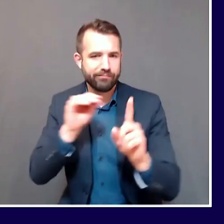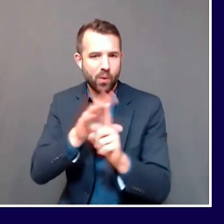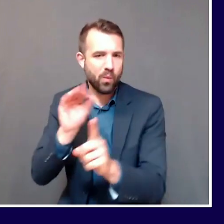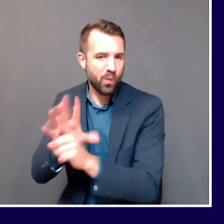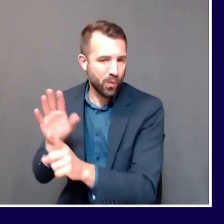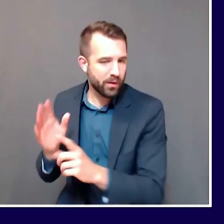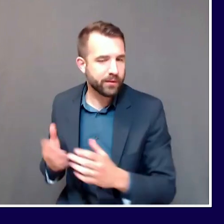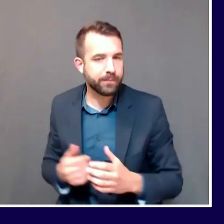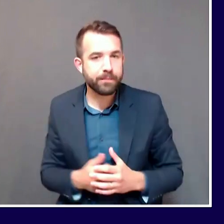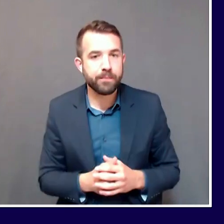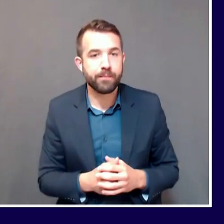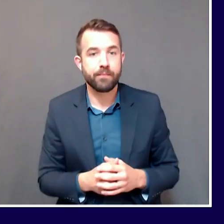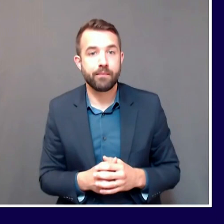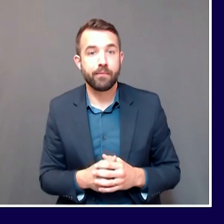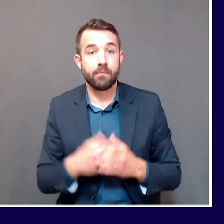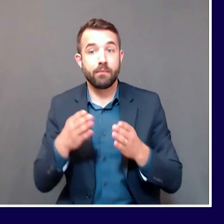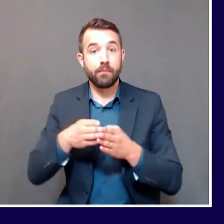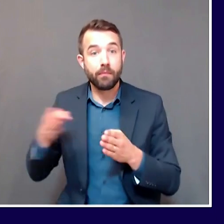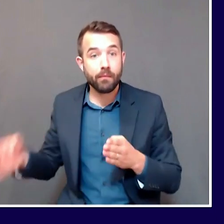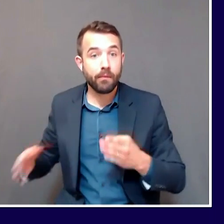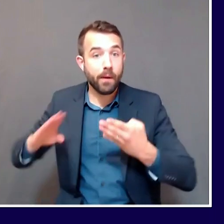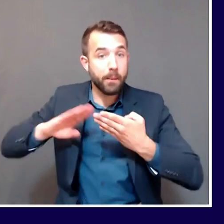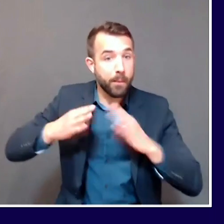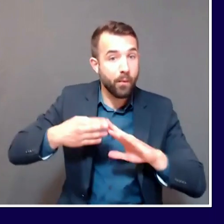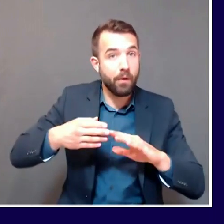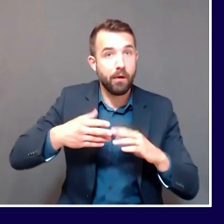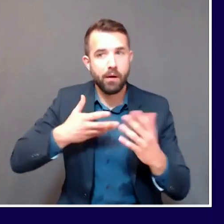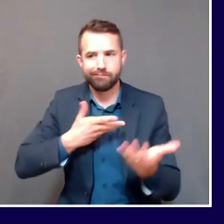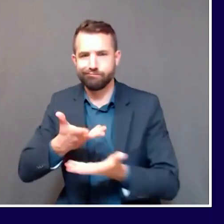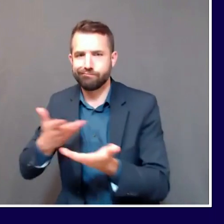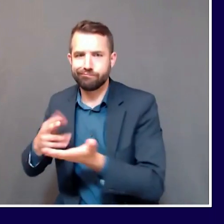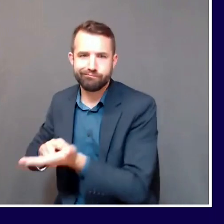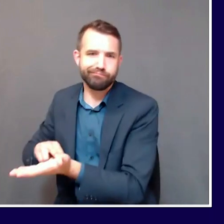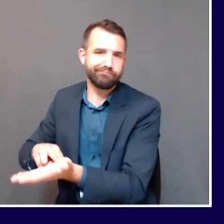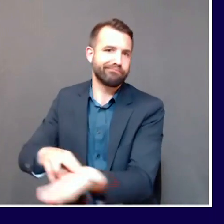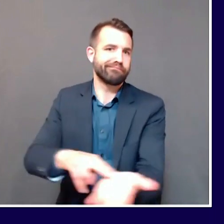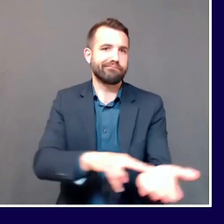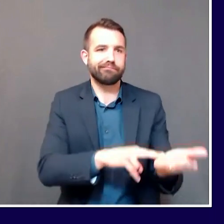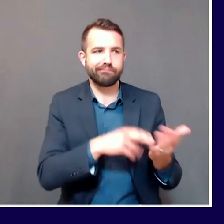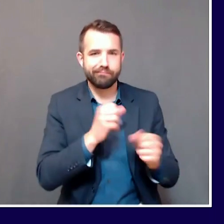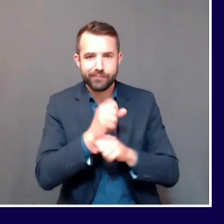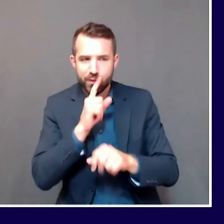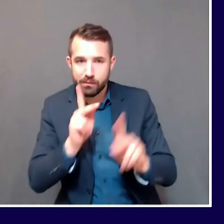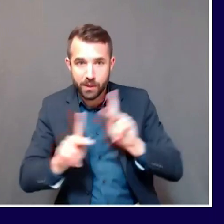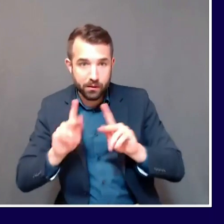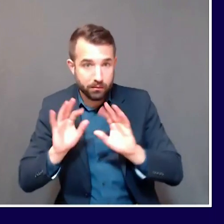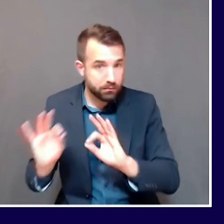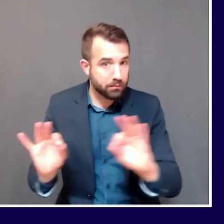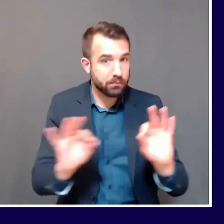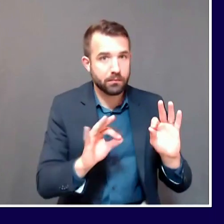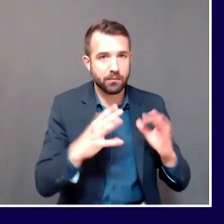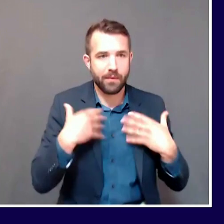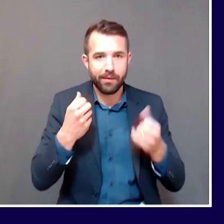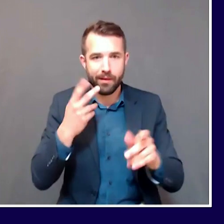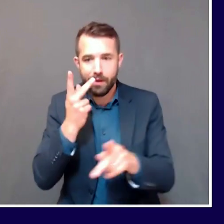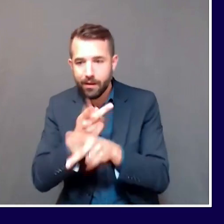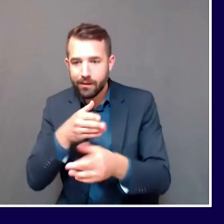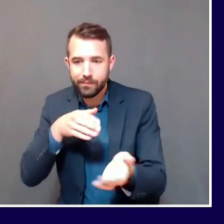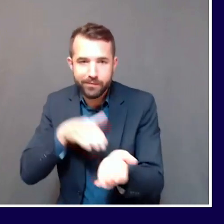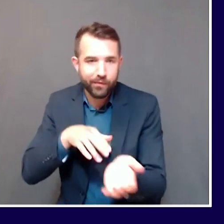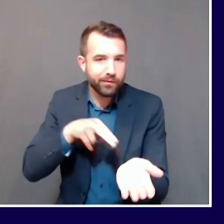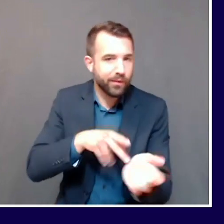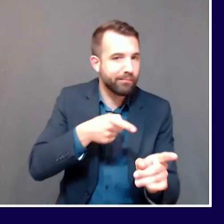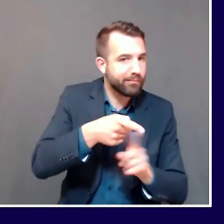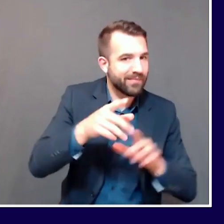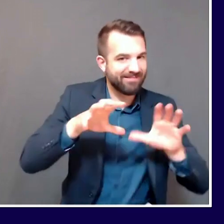their communities, engaging with people in these communities, community health workers, others who can make sure that we are sufficiently giving